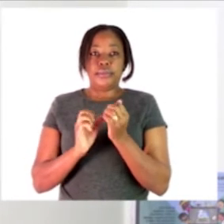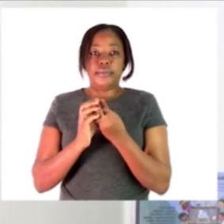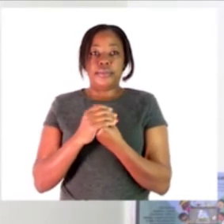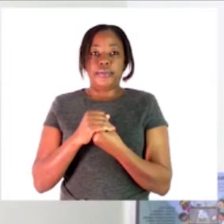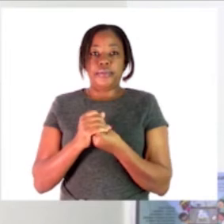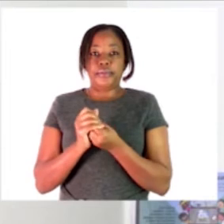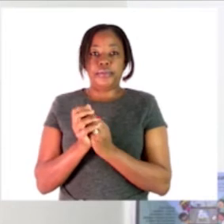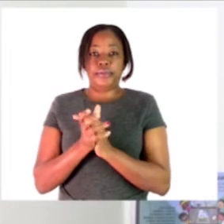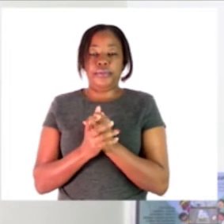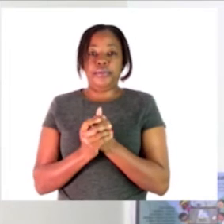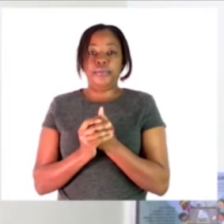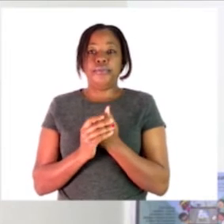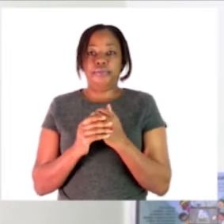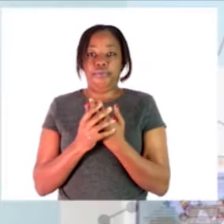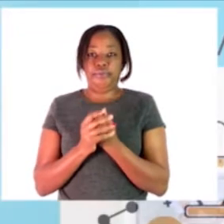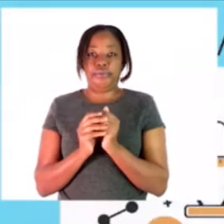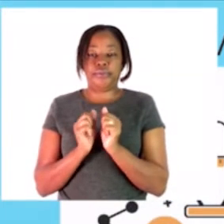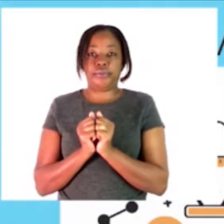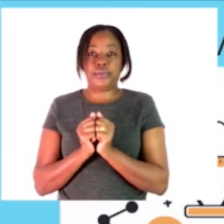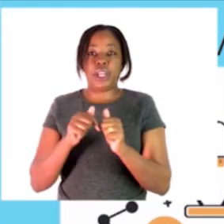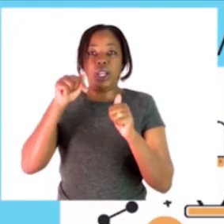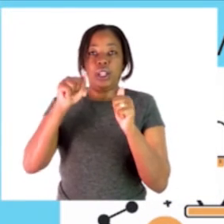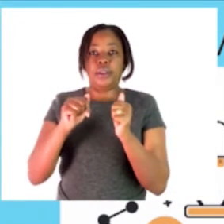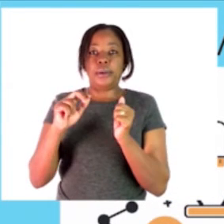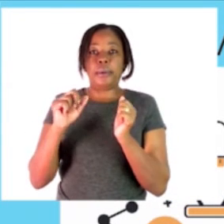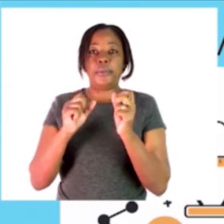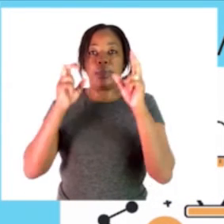now very clean.